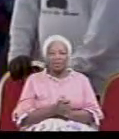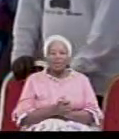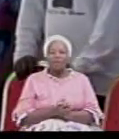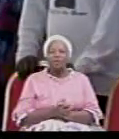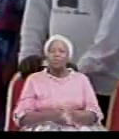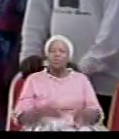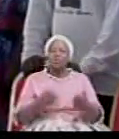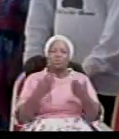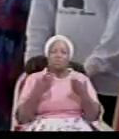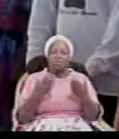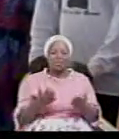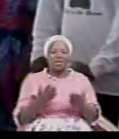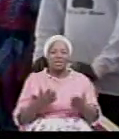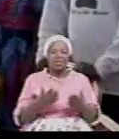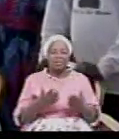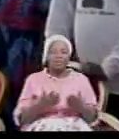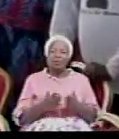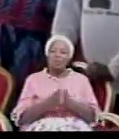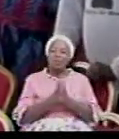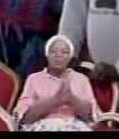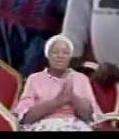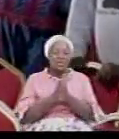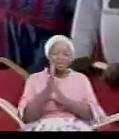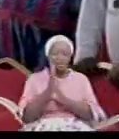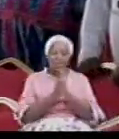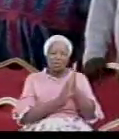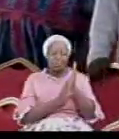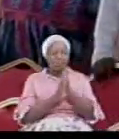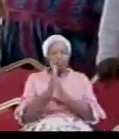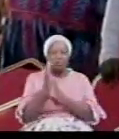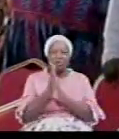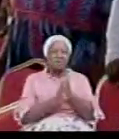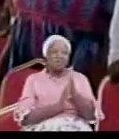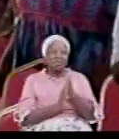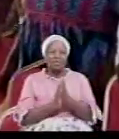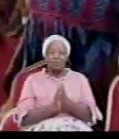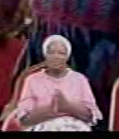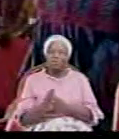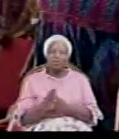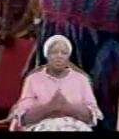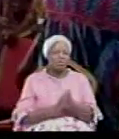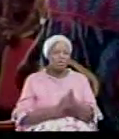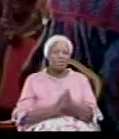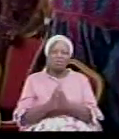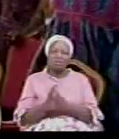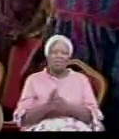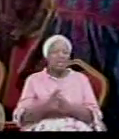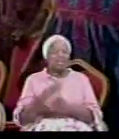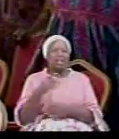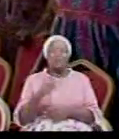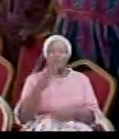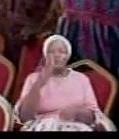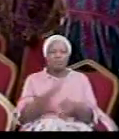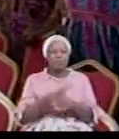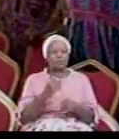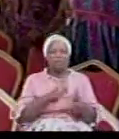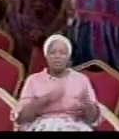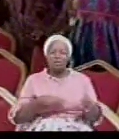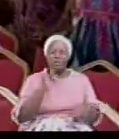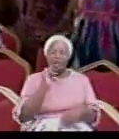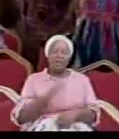Lord. Because tonight there will be salvation here. The promises of the Lord will be here and aiming here